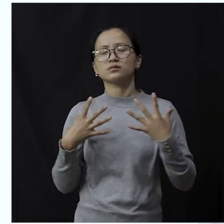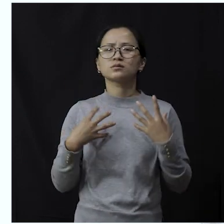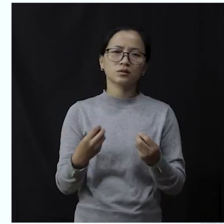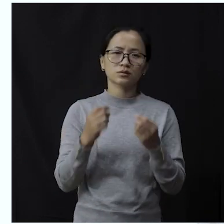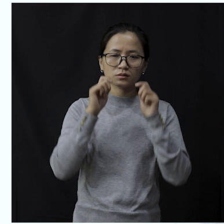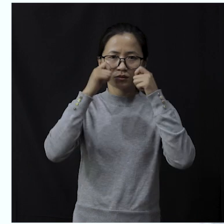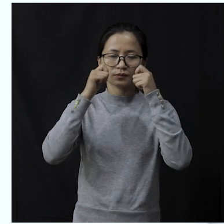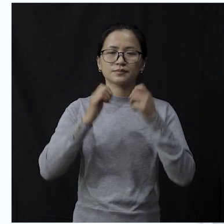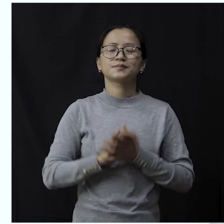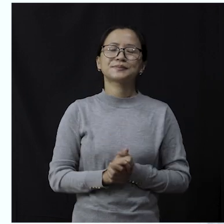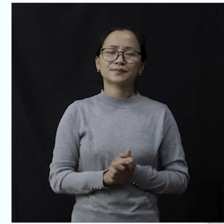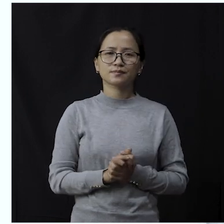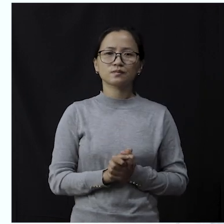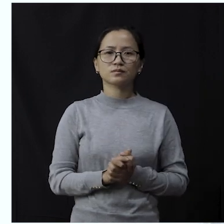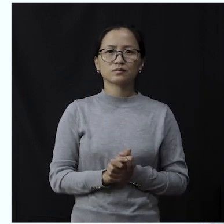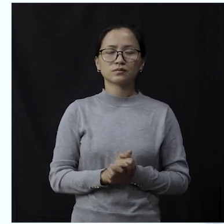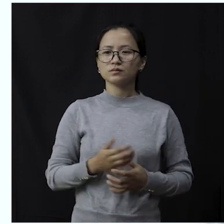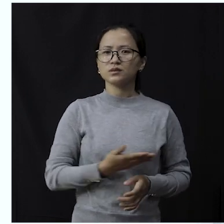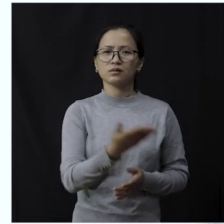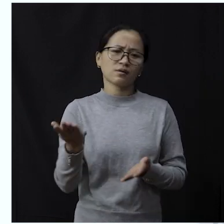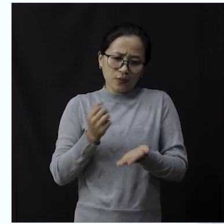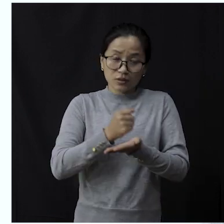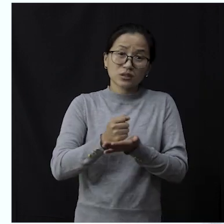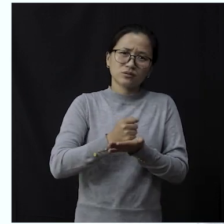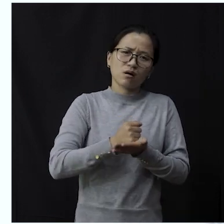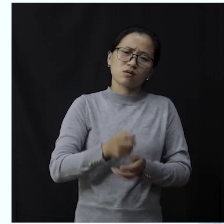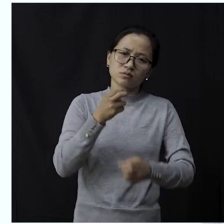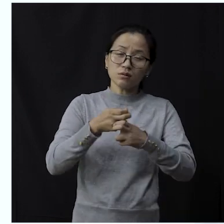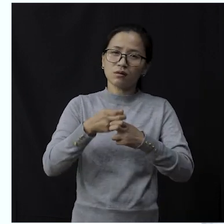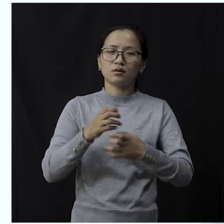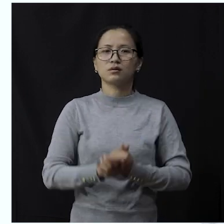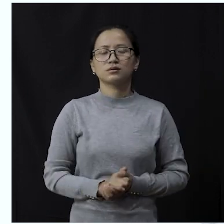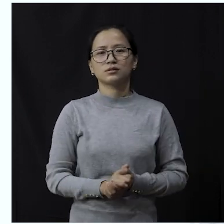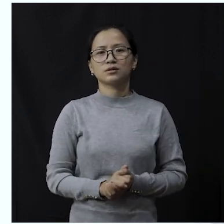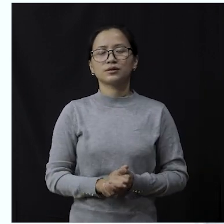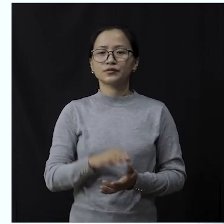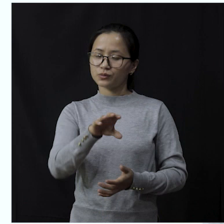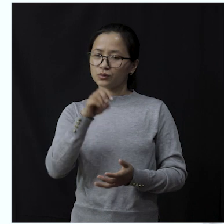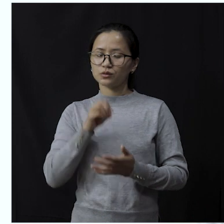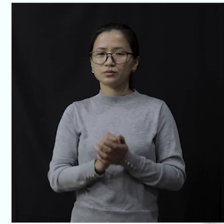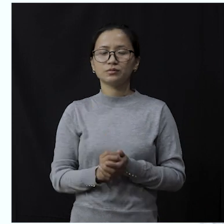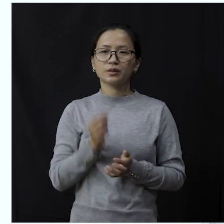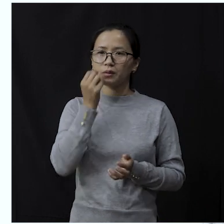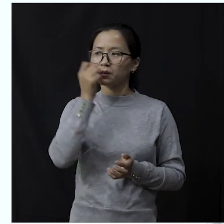things that happens to us. And so they were trying hard because if they were caught by the hunter,